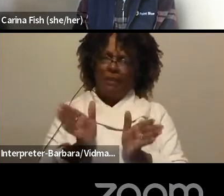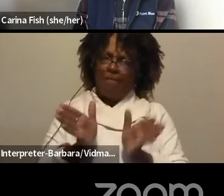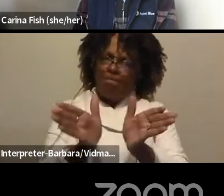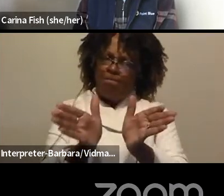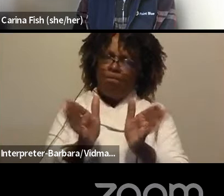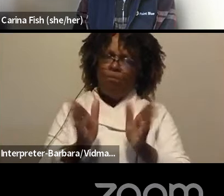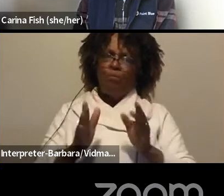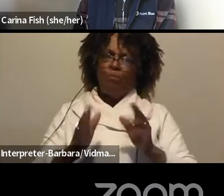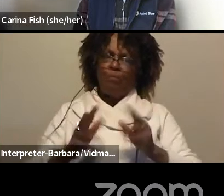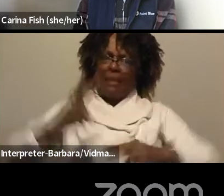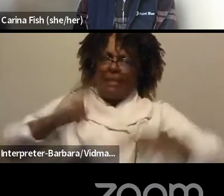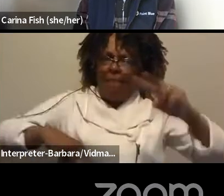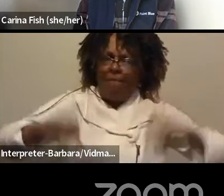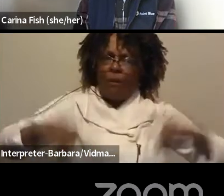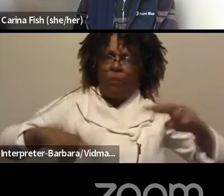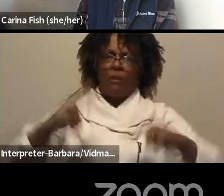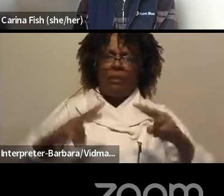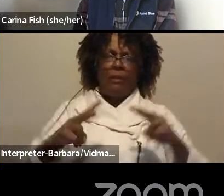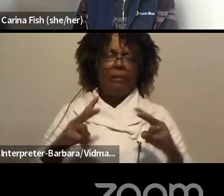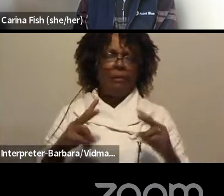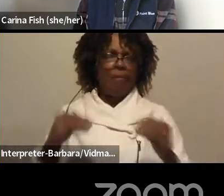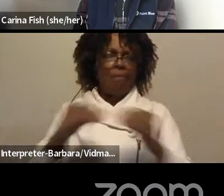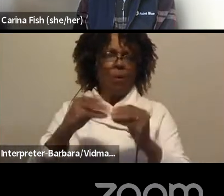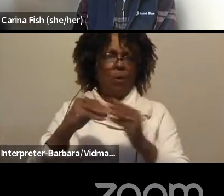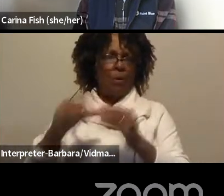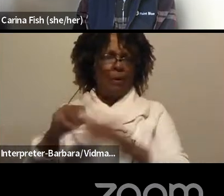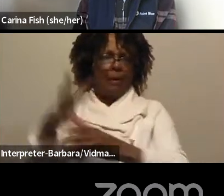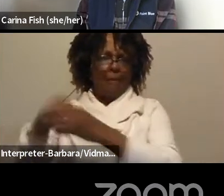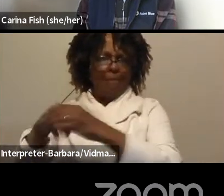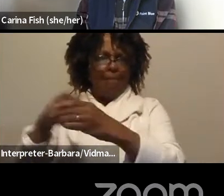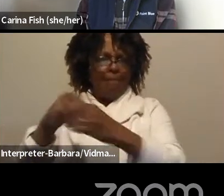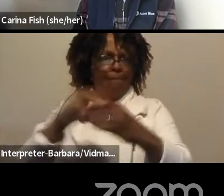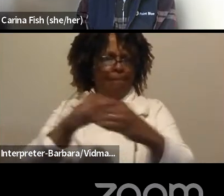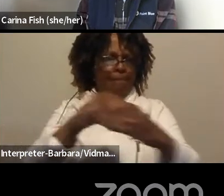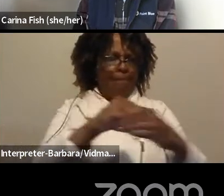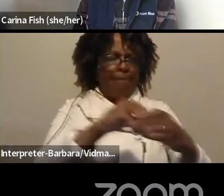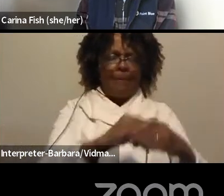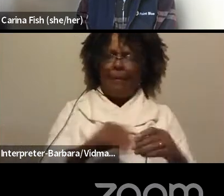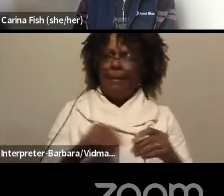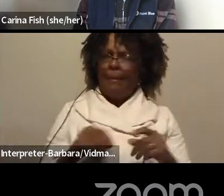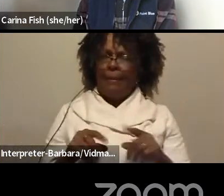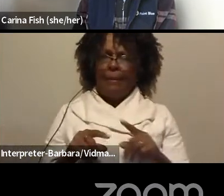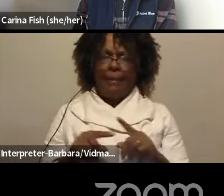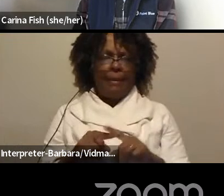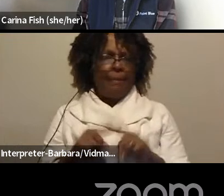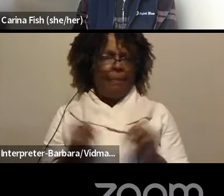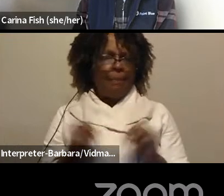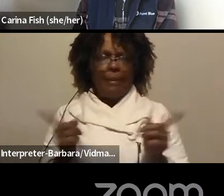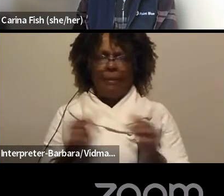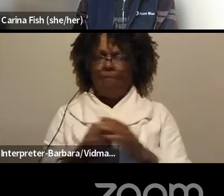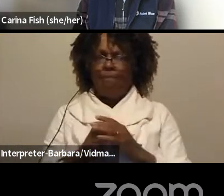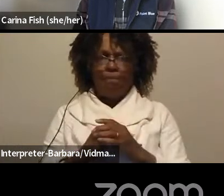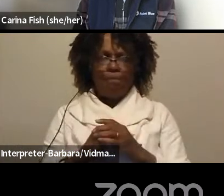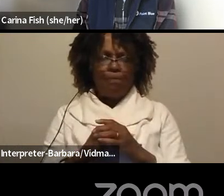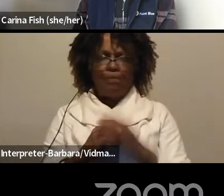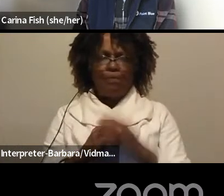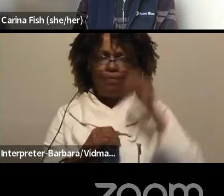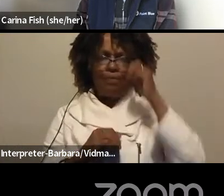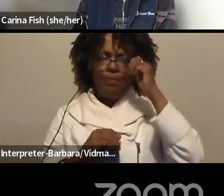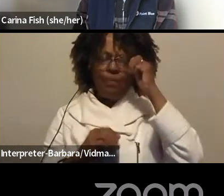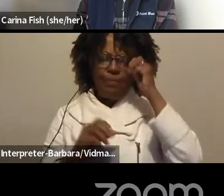sometimes it's not even intentional. It's literally their idea of this is what diversity is. It's completely different from what you think. And so you